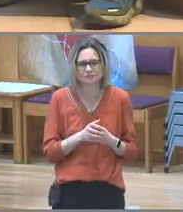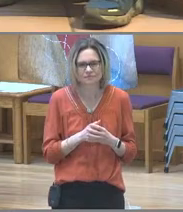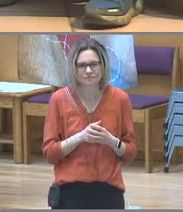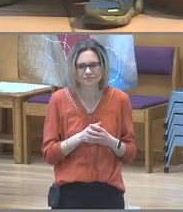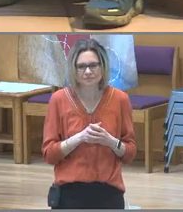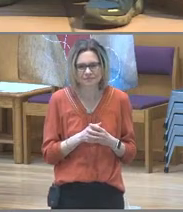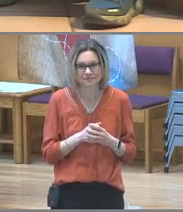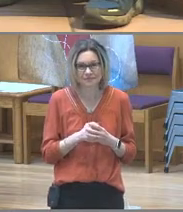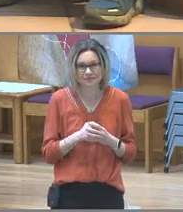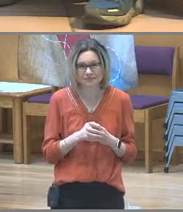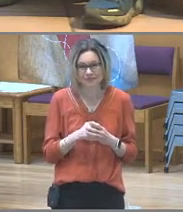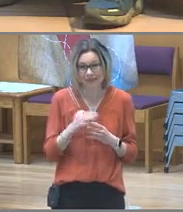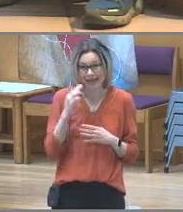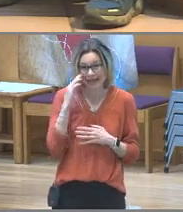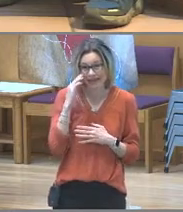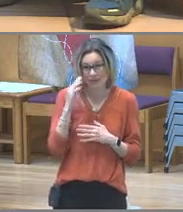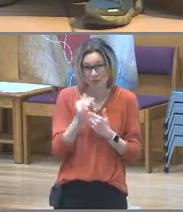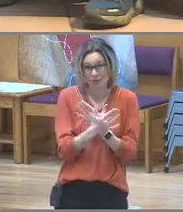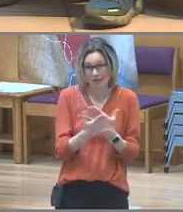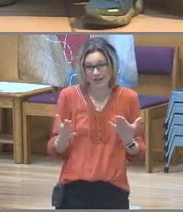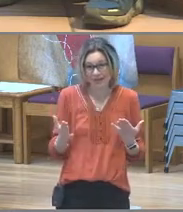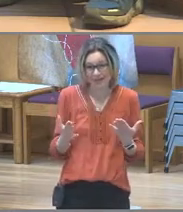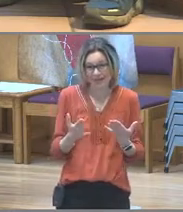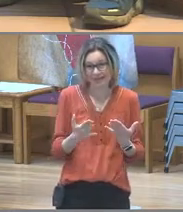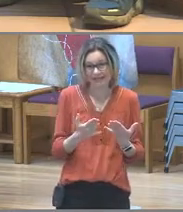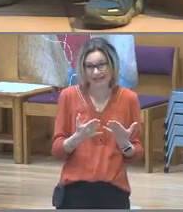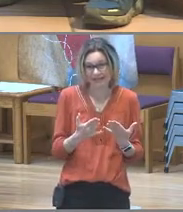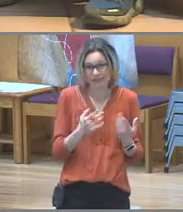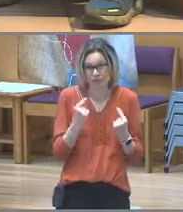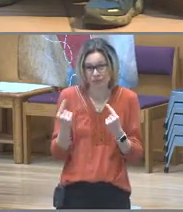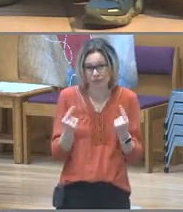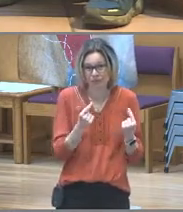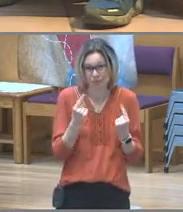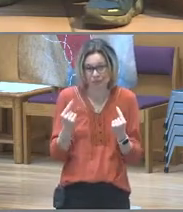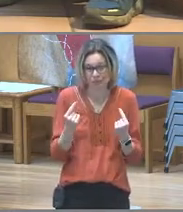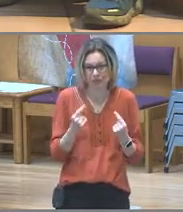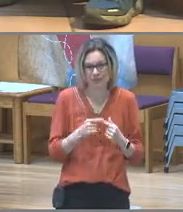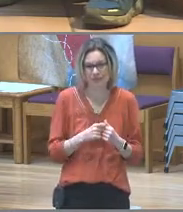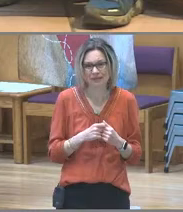Do you think that they knew everything, that they know exactly what to do? What is that, Asher? They were